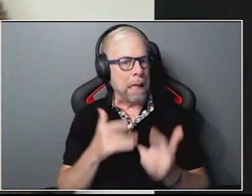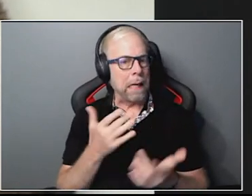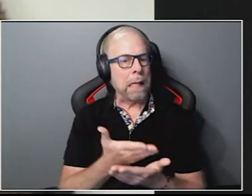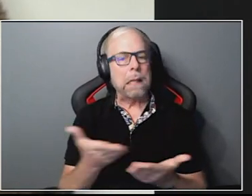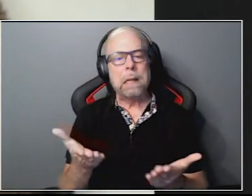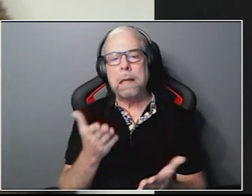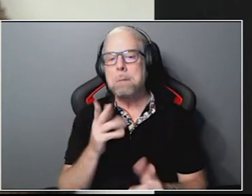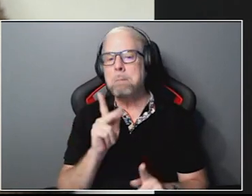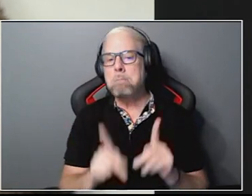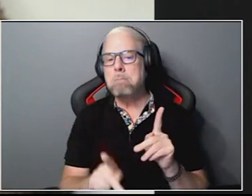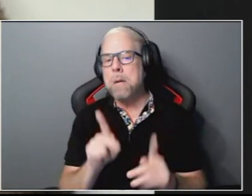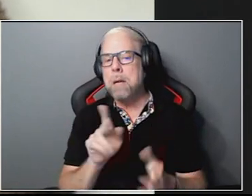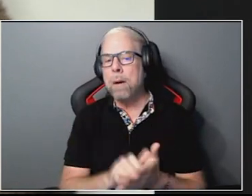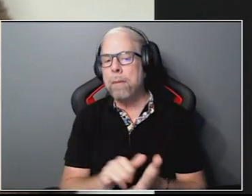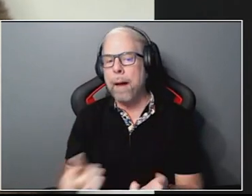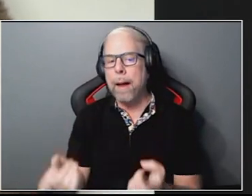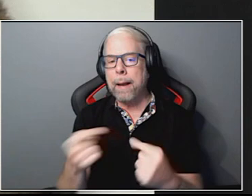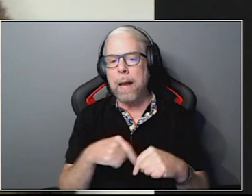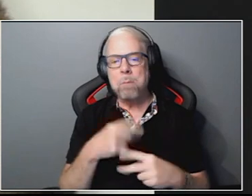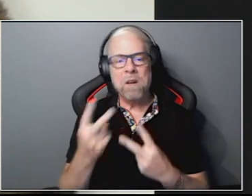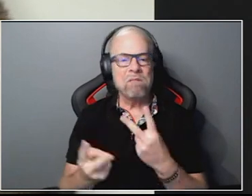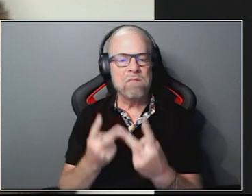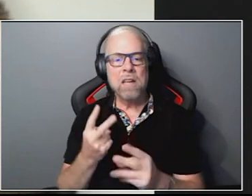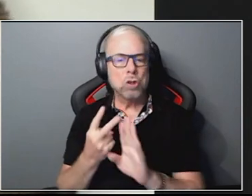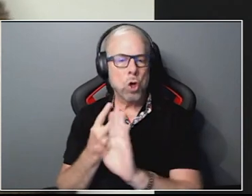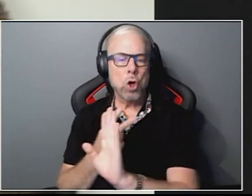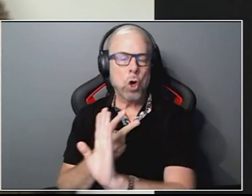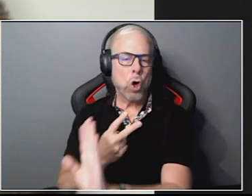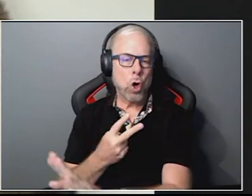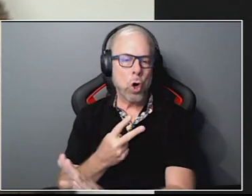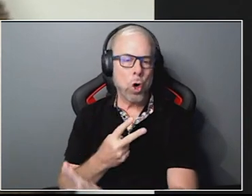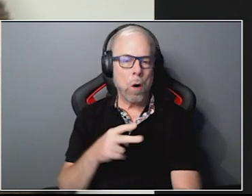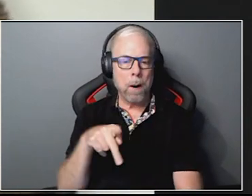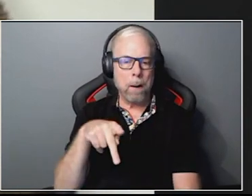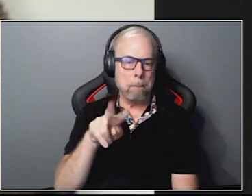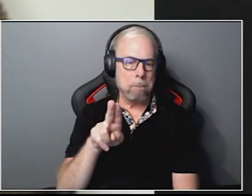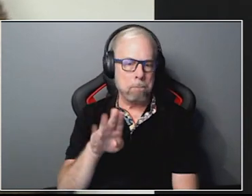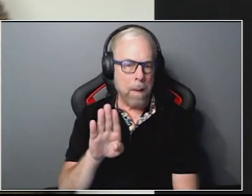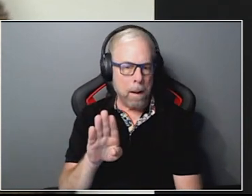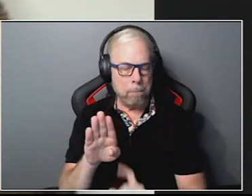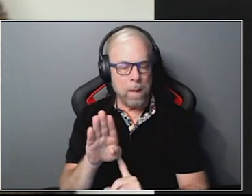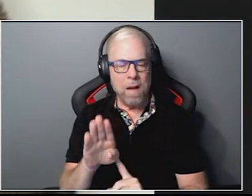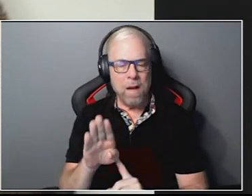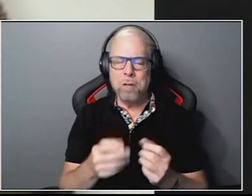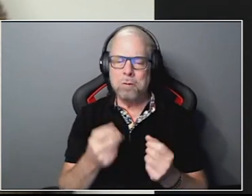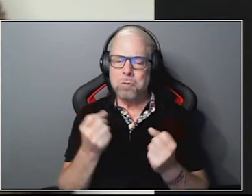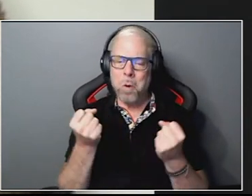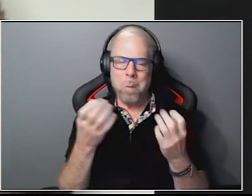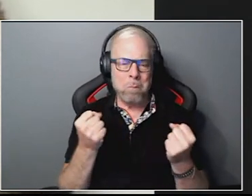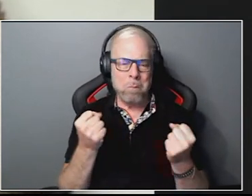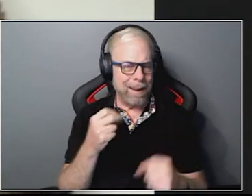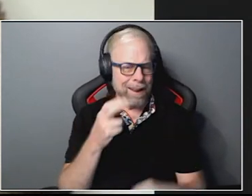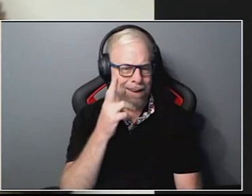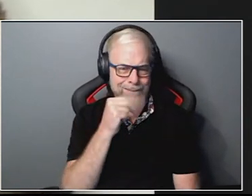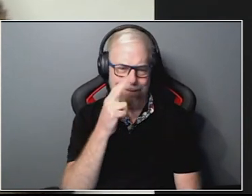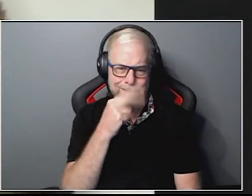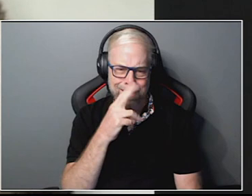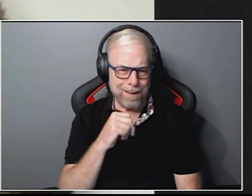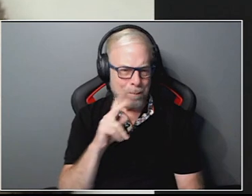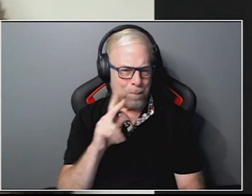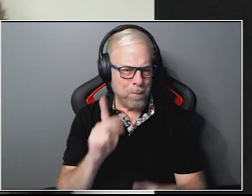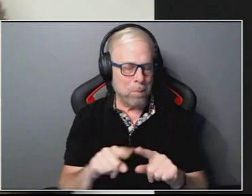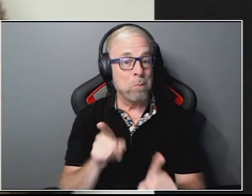in to visit her pub. Wow. Oh, so many wonderful, hilarious characters. But the main one